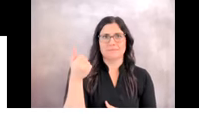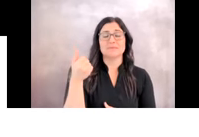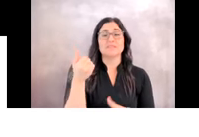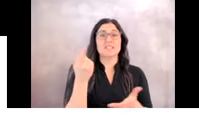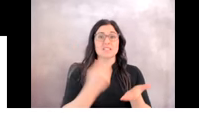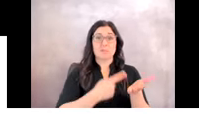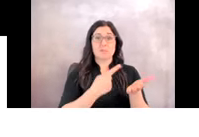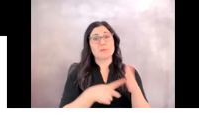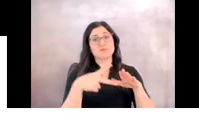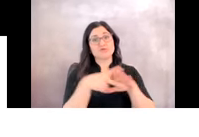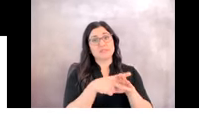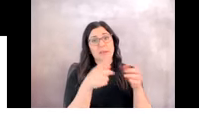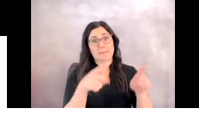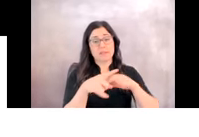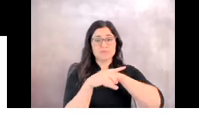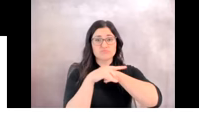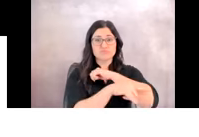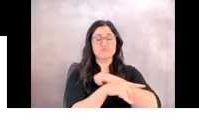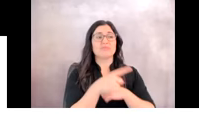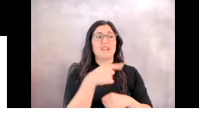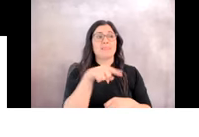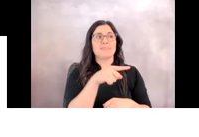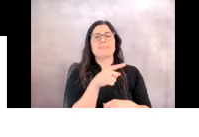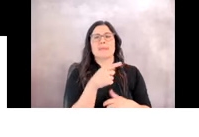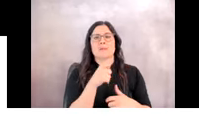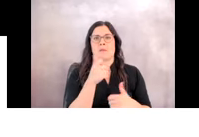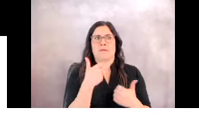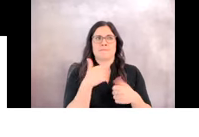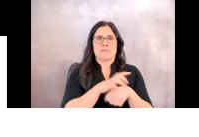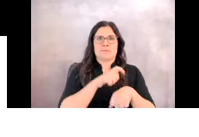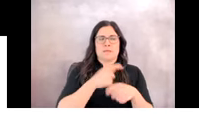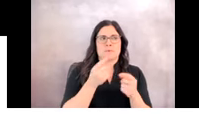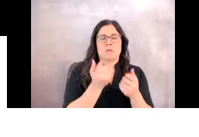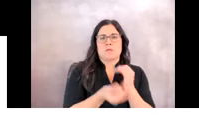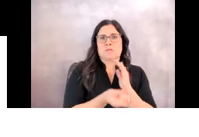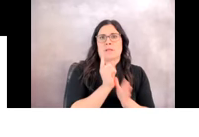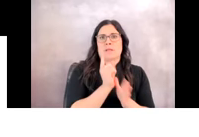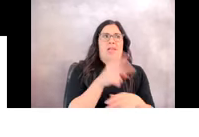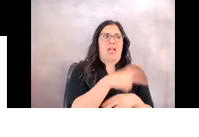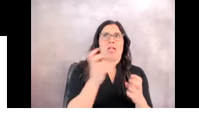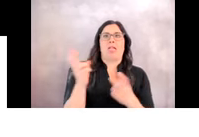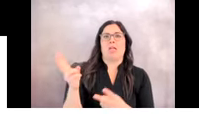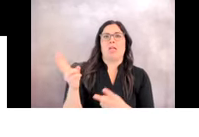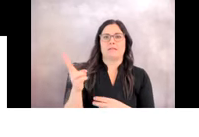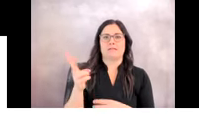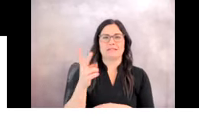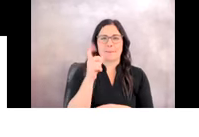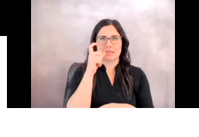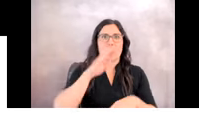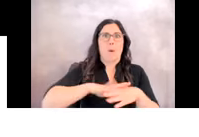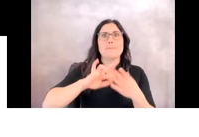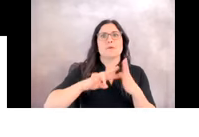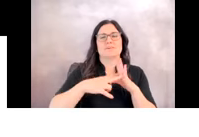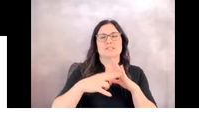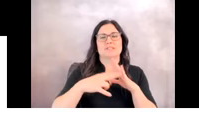cheating is a way to cover up for lack of time, not lack of care. So just